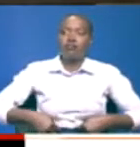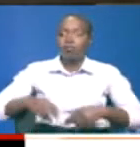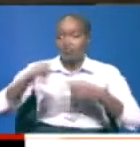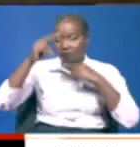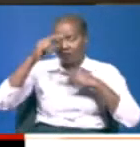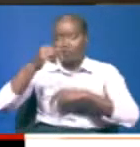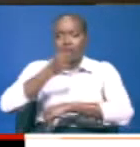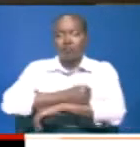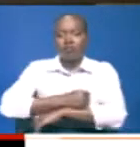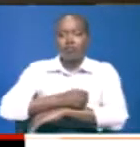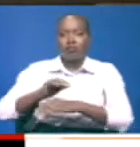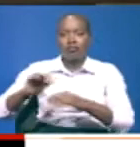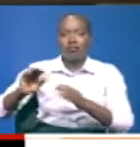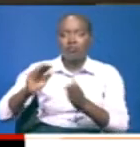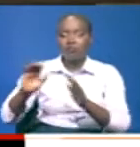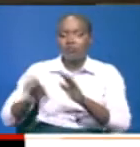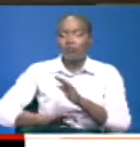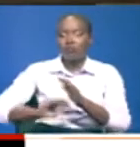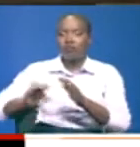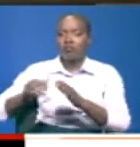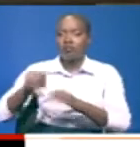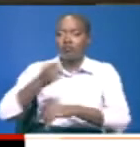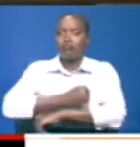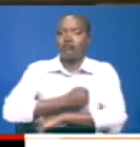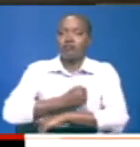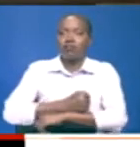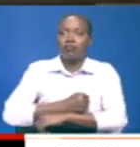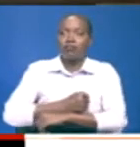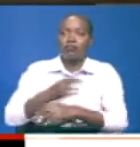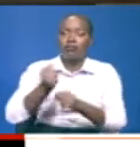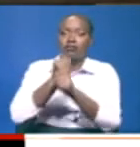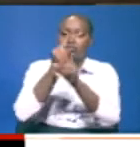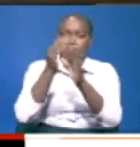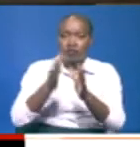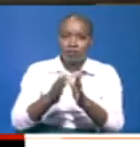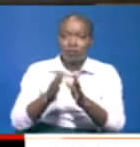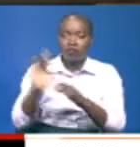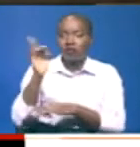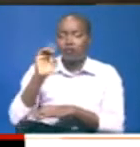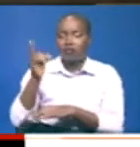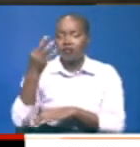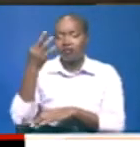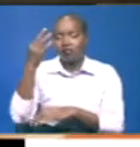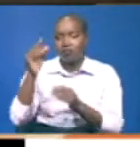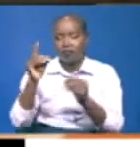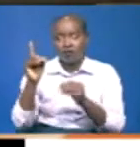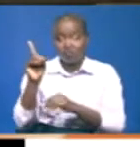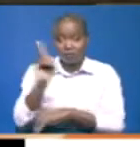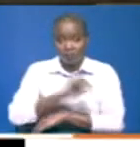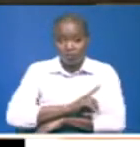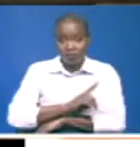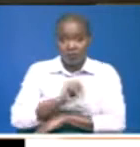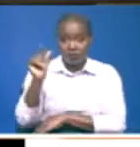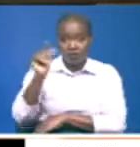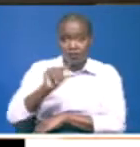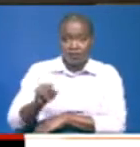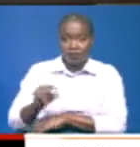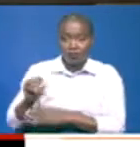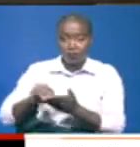sub-county schools. Educational stakeholders who converged in Nairobi for a three-day regional education learning